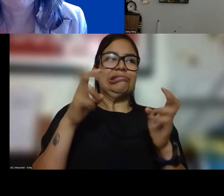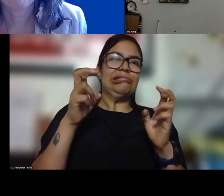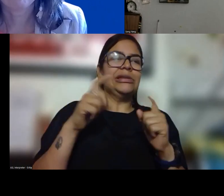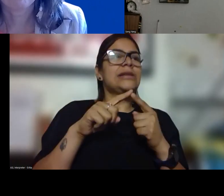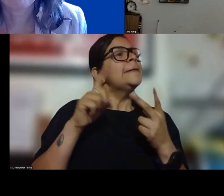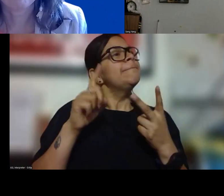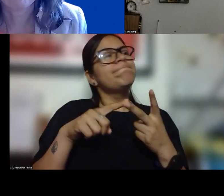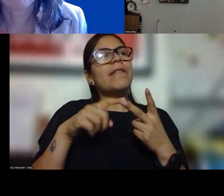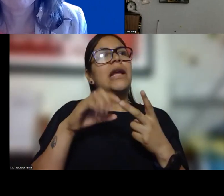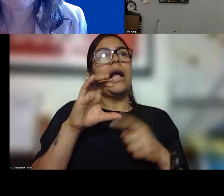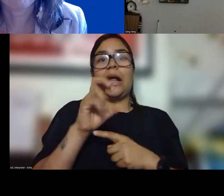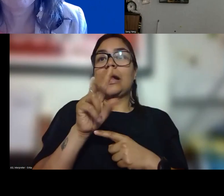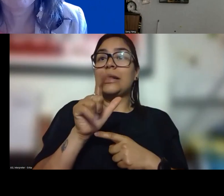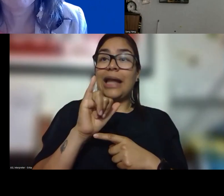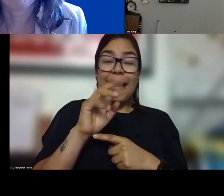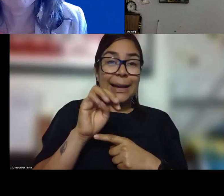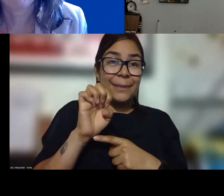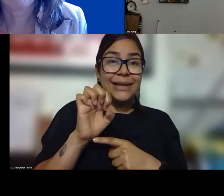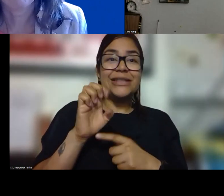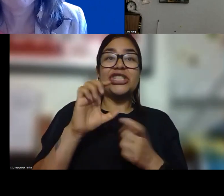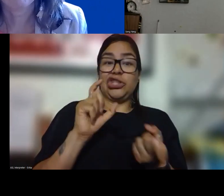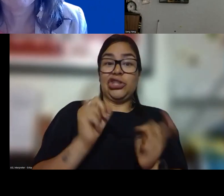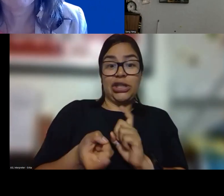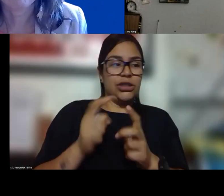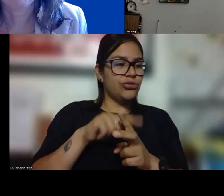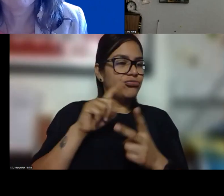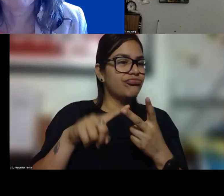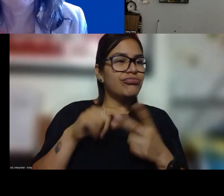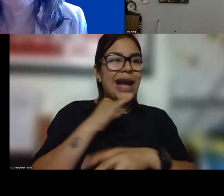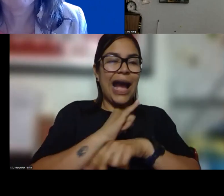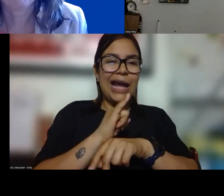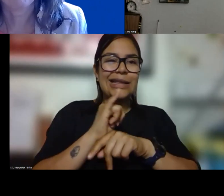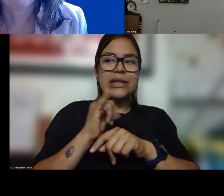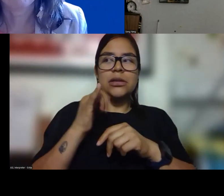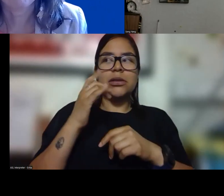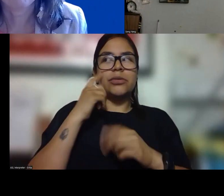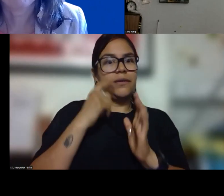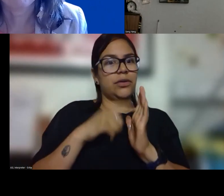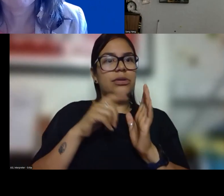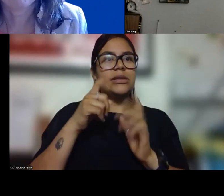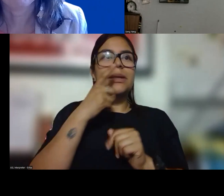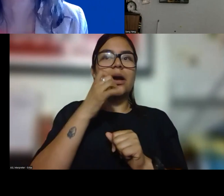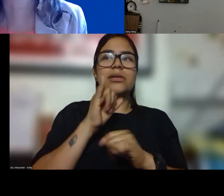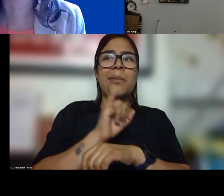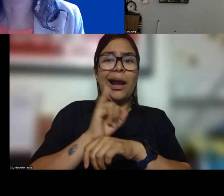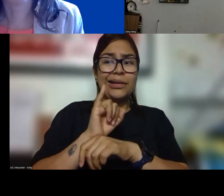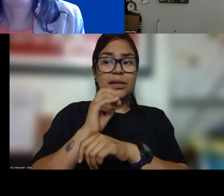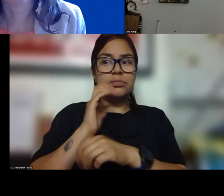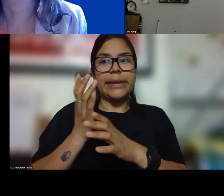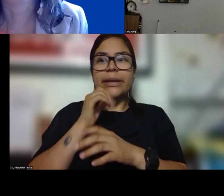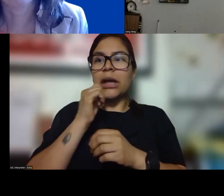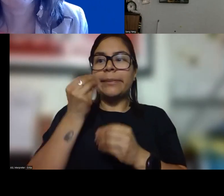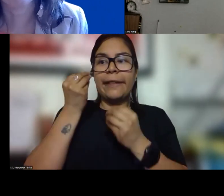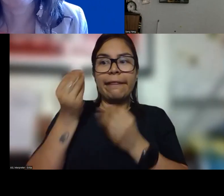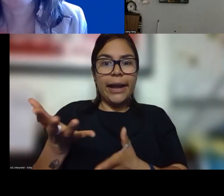we talked about climate change, some islands will like maybe not exist in the future because of climate change, but